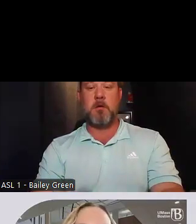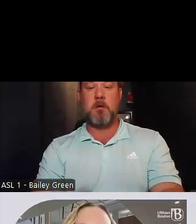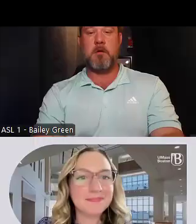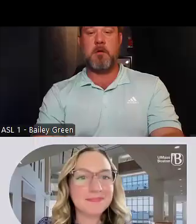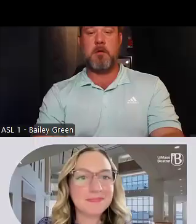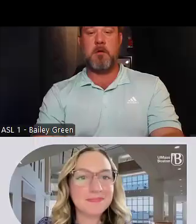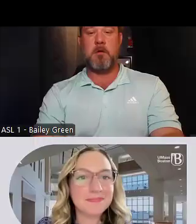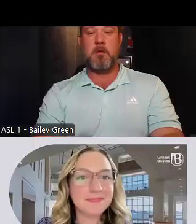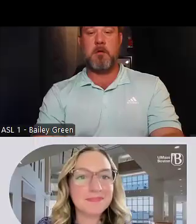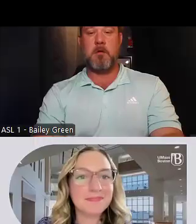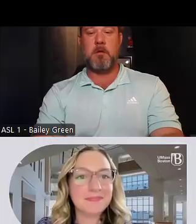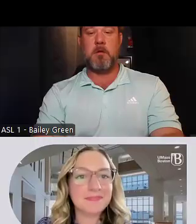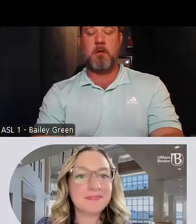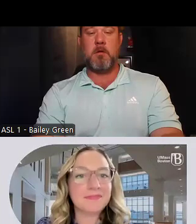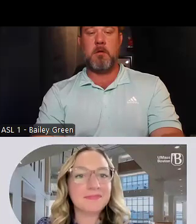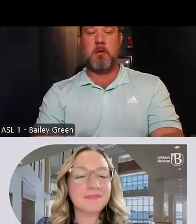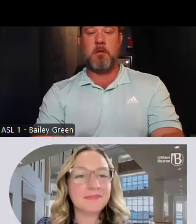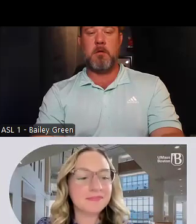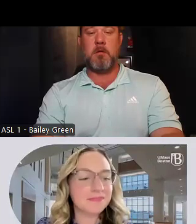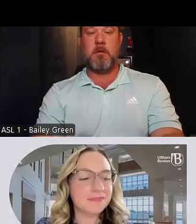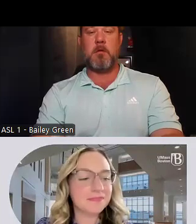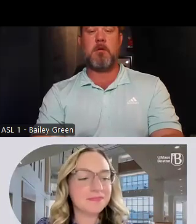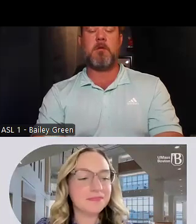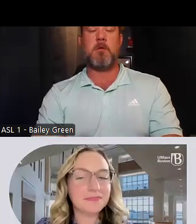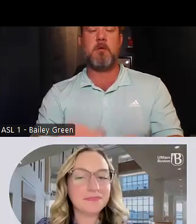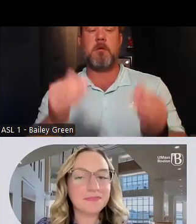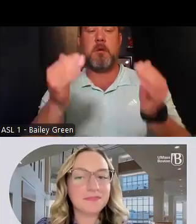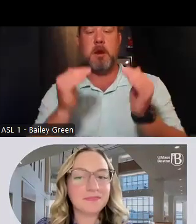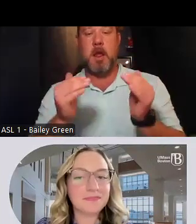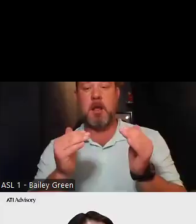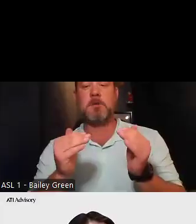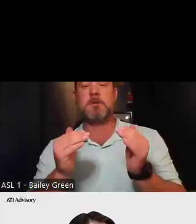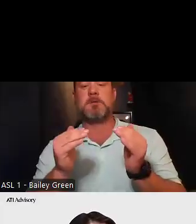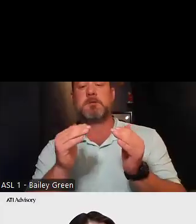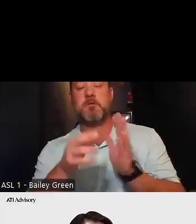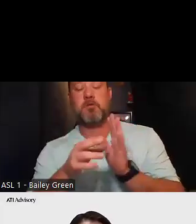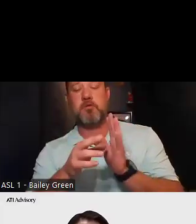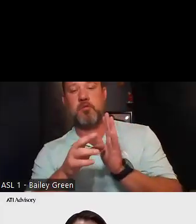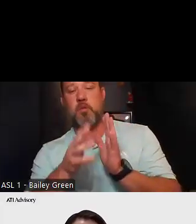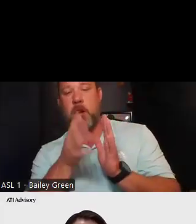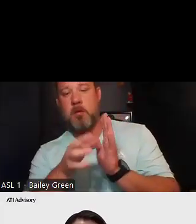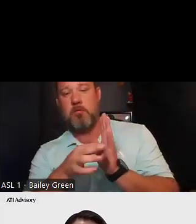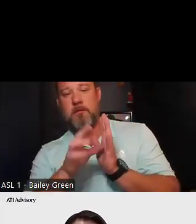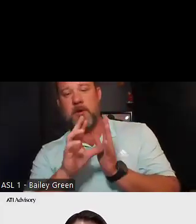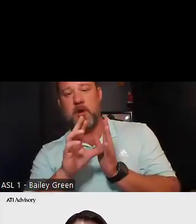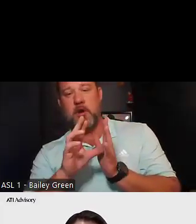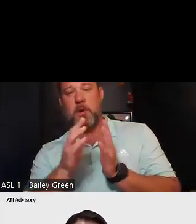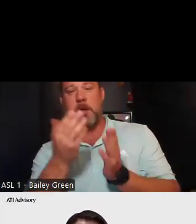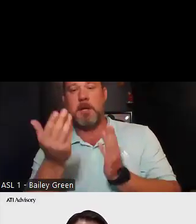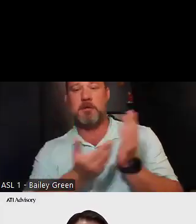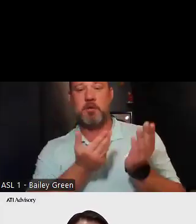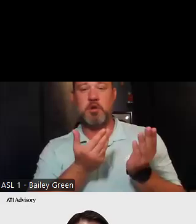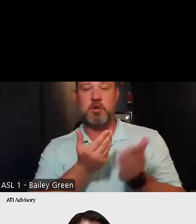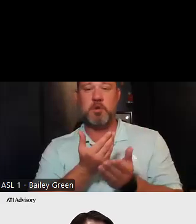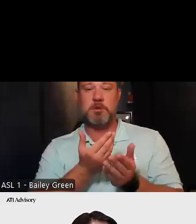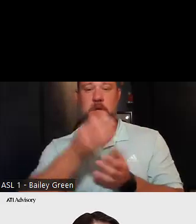Hi there, thanks so much, Claire. So the next section we're going to be reviewing is introducing